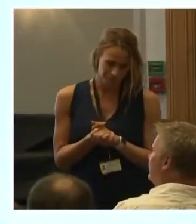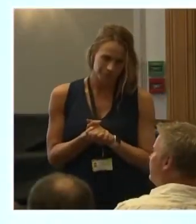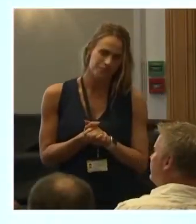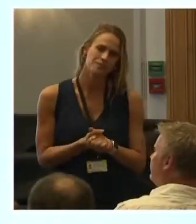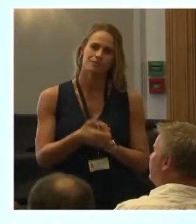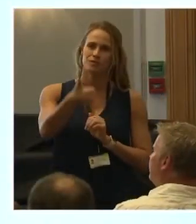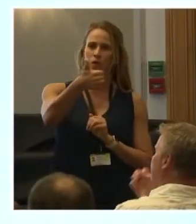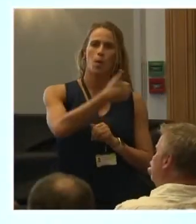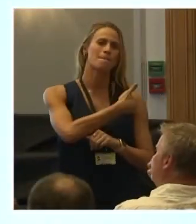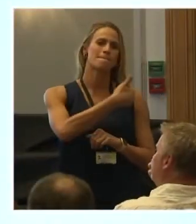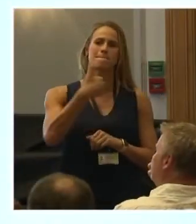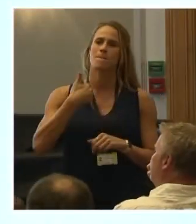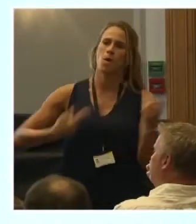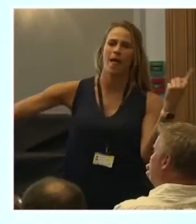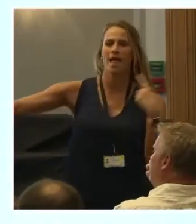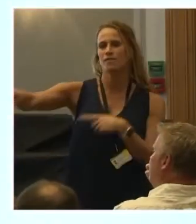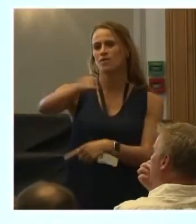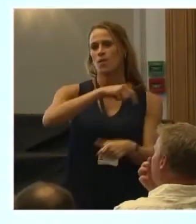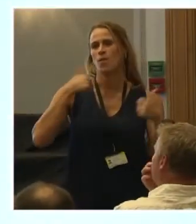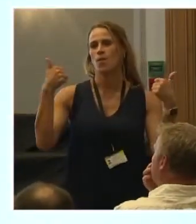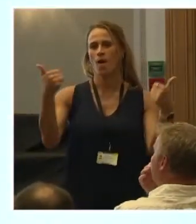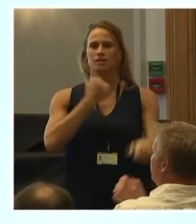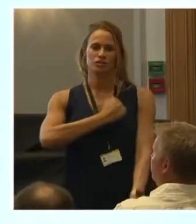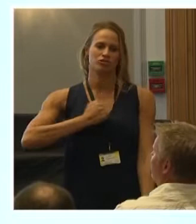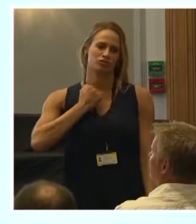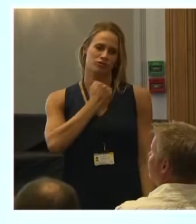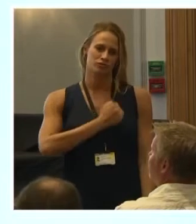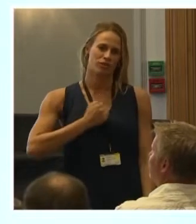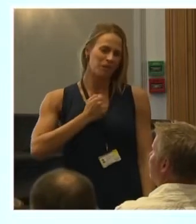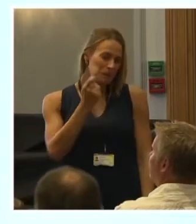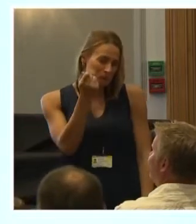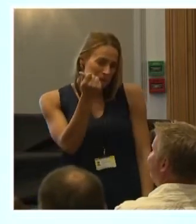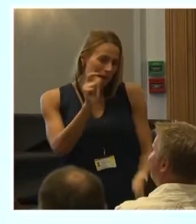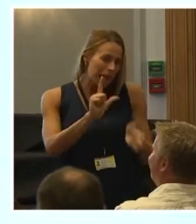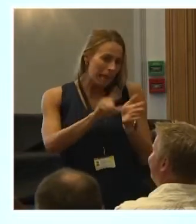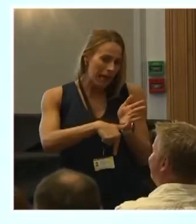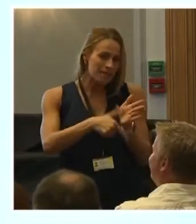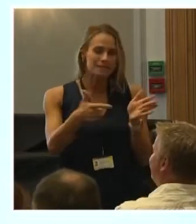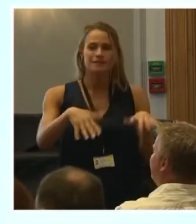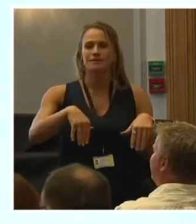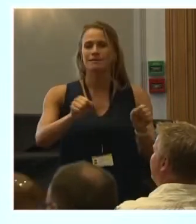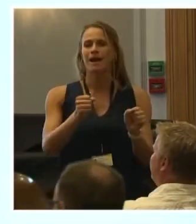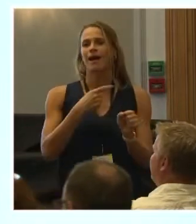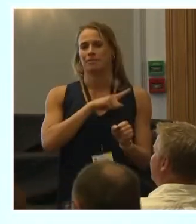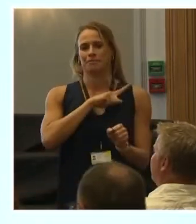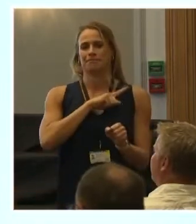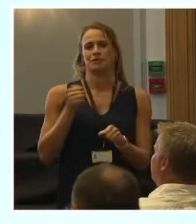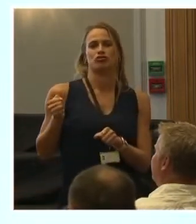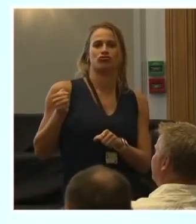Good morning, everybody. Apologies for the slightly late start. The trains have once